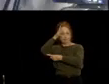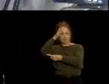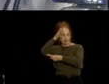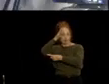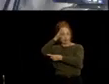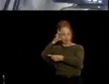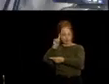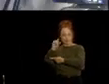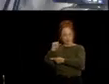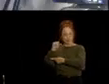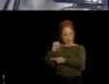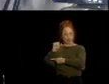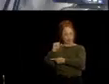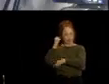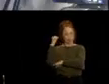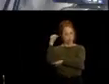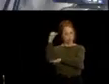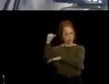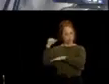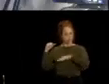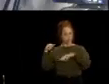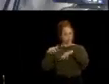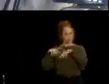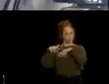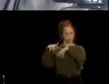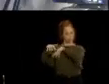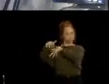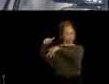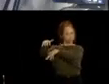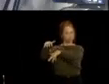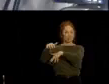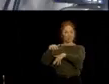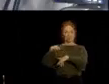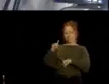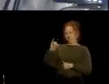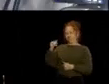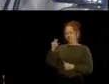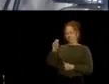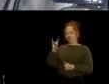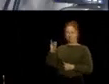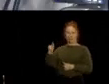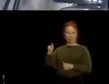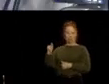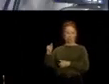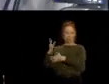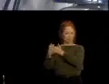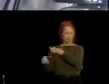who we discussed yesterday, Justin Dart. Well, he passed away, and his wife, Yoshiko,